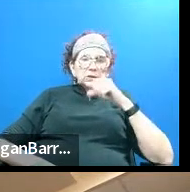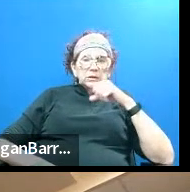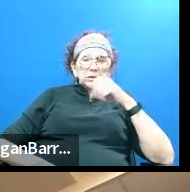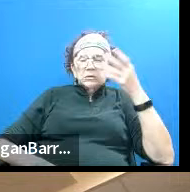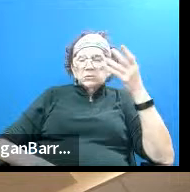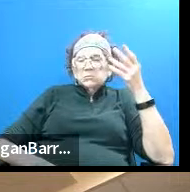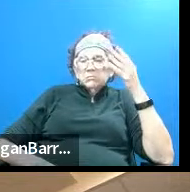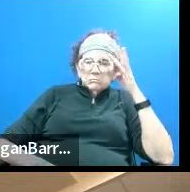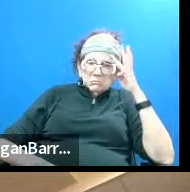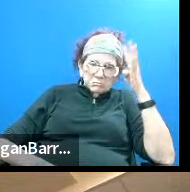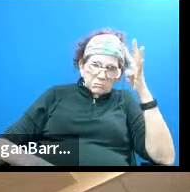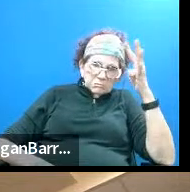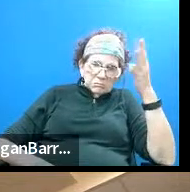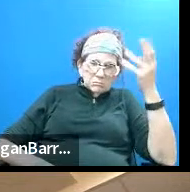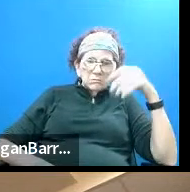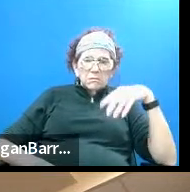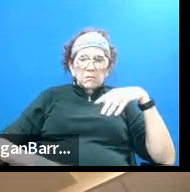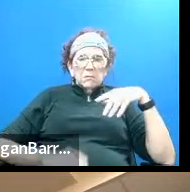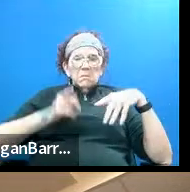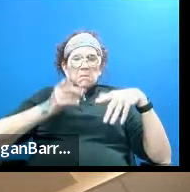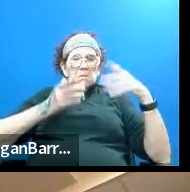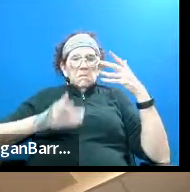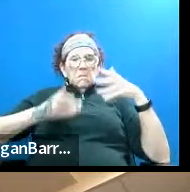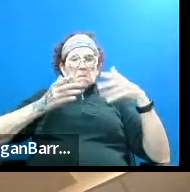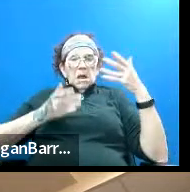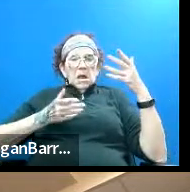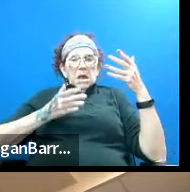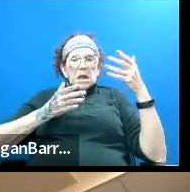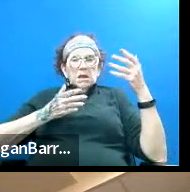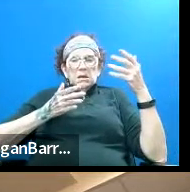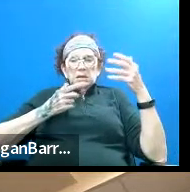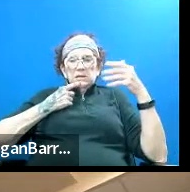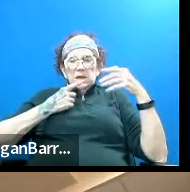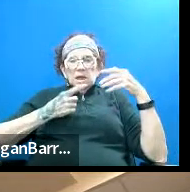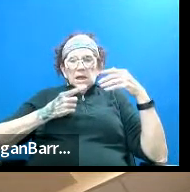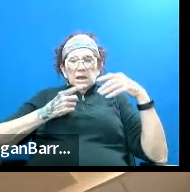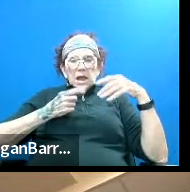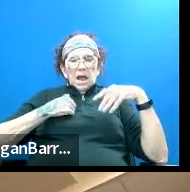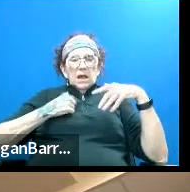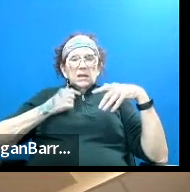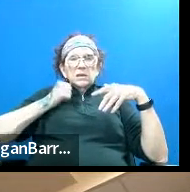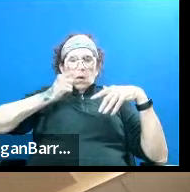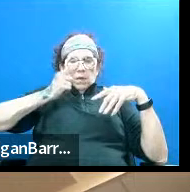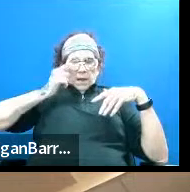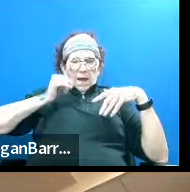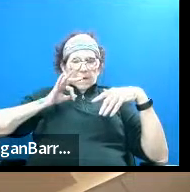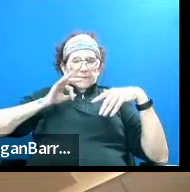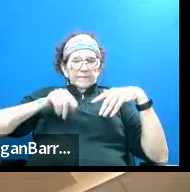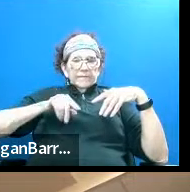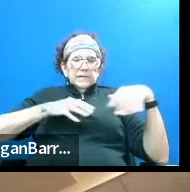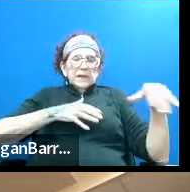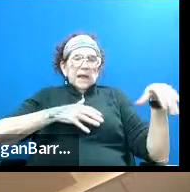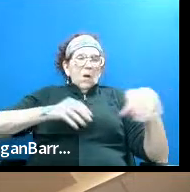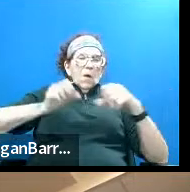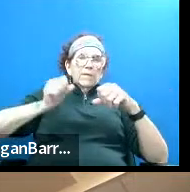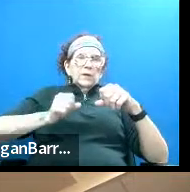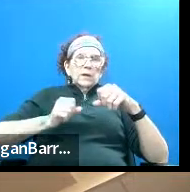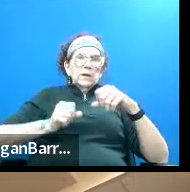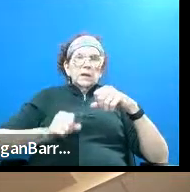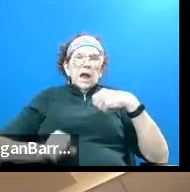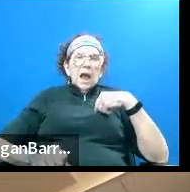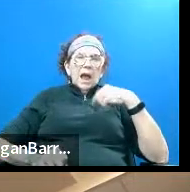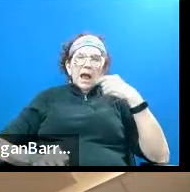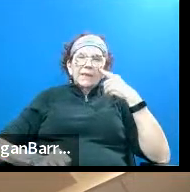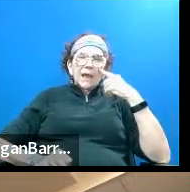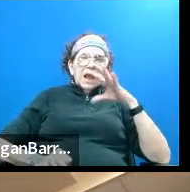amplify, Heidi, can I amplify exactly what you're saying? Because don't think of this as taking over. This is now an entity that will be able to